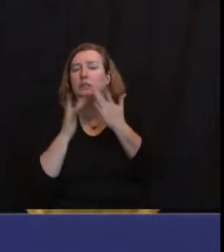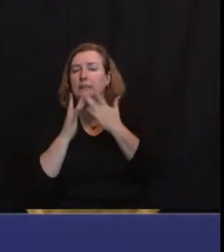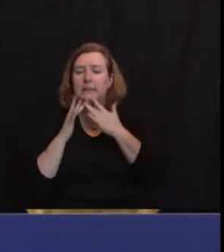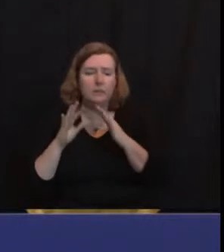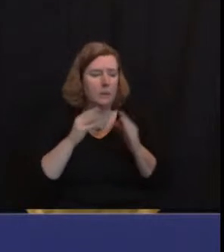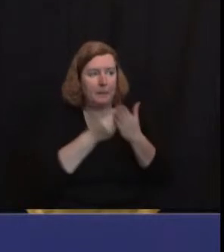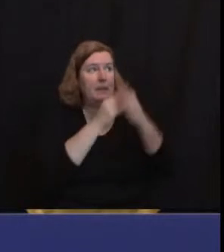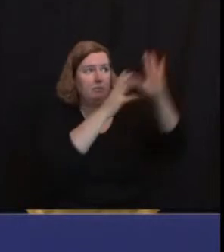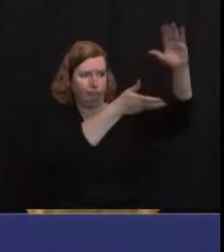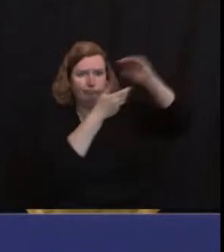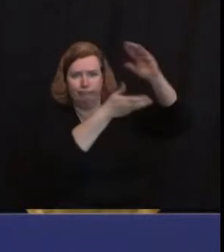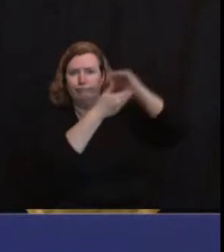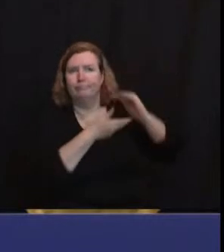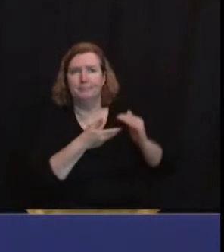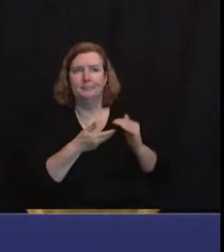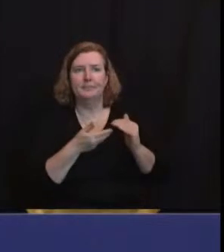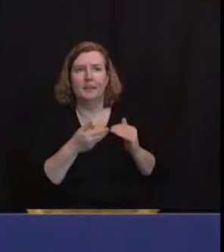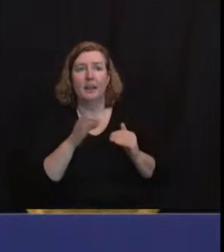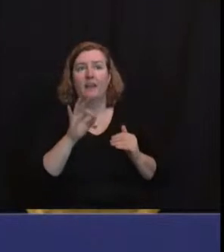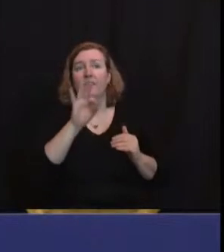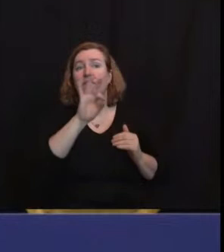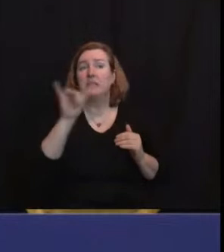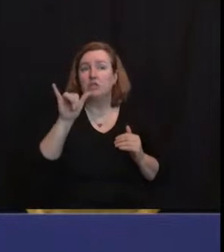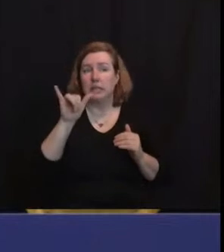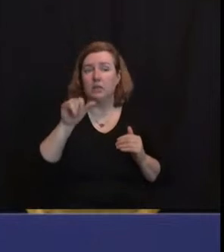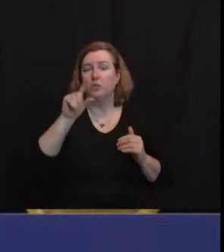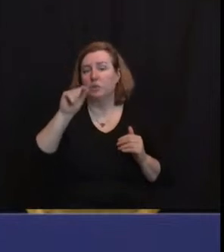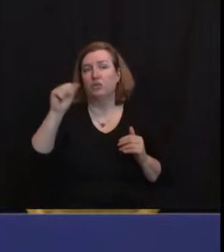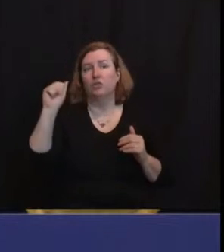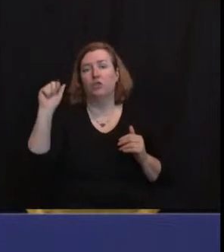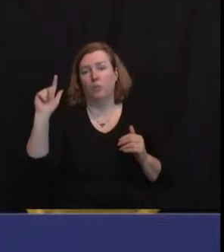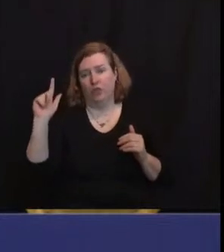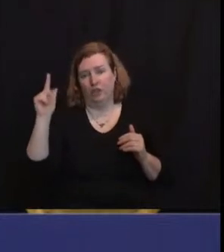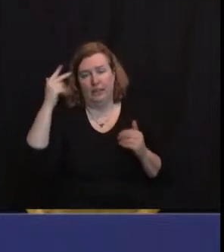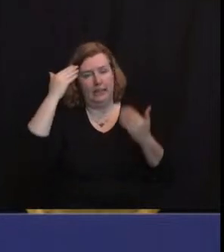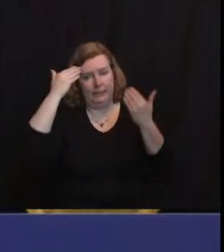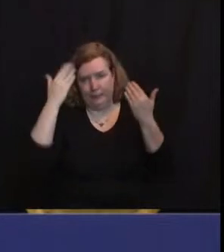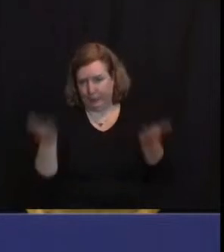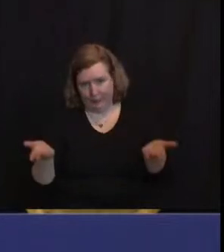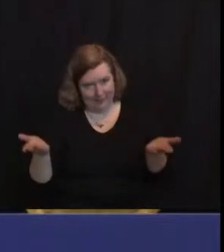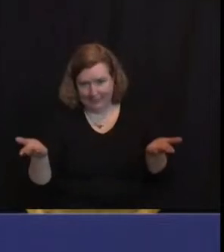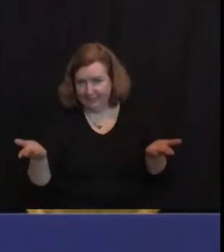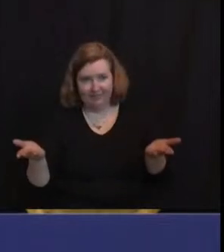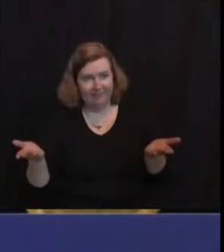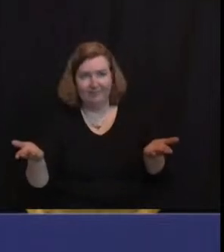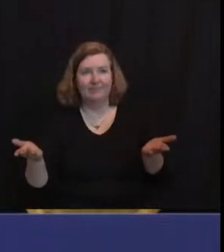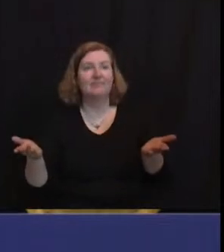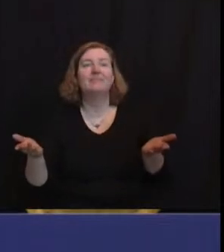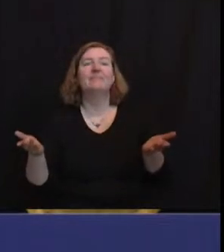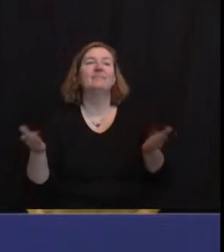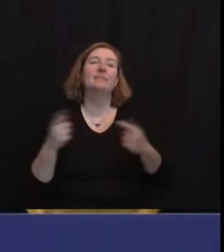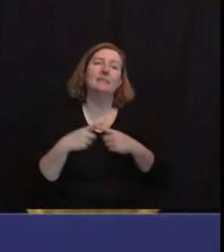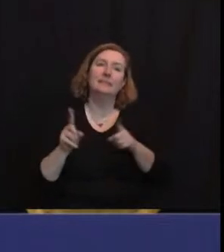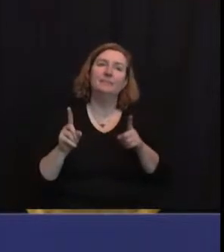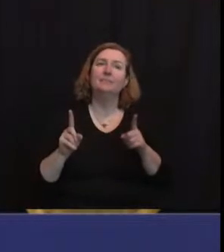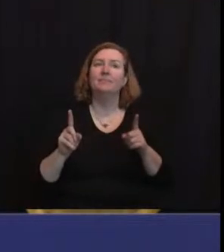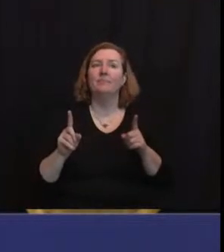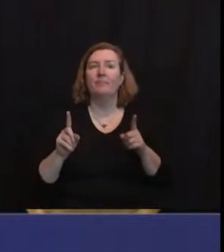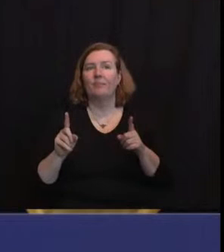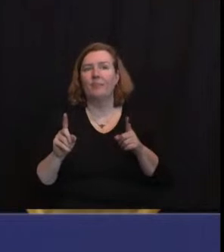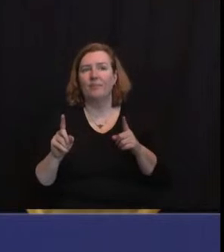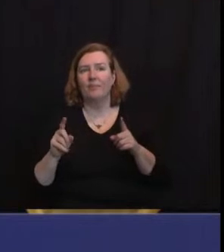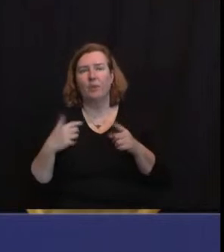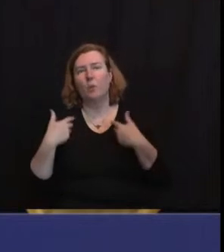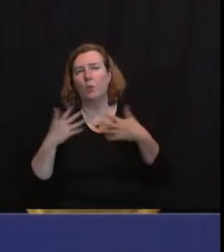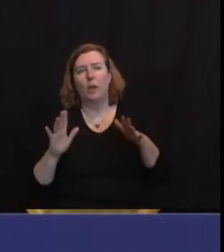fiscal 23. I think there's a lot of unanimity around the fact that we're probably, we don't have a lot of appetite, trust me, to tax a